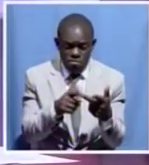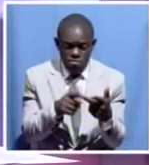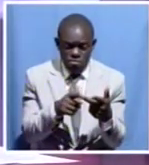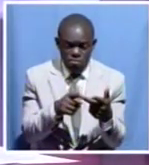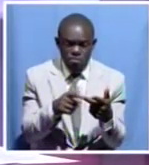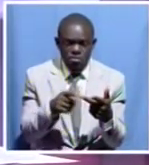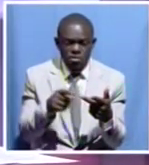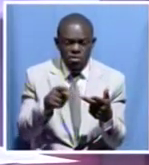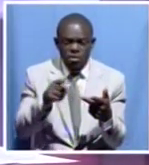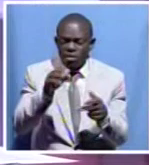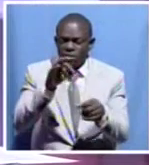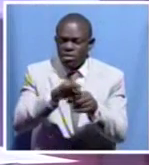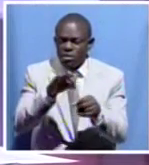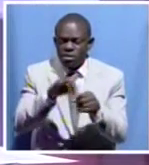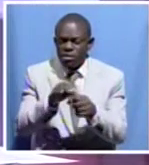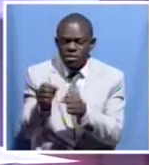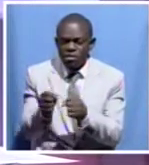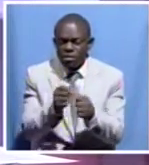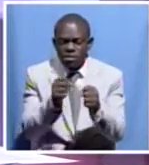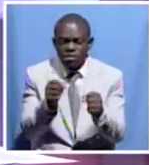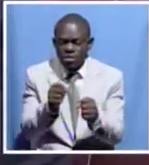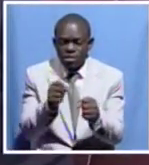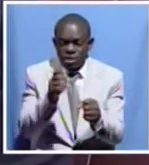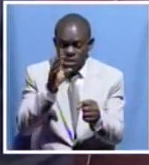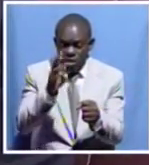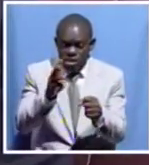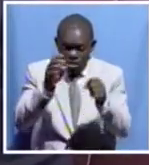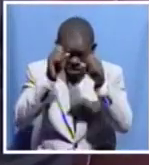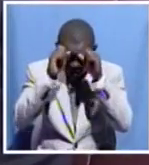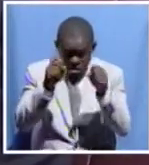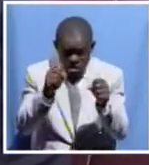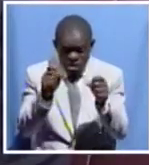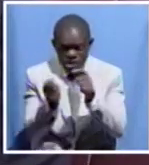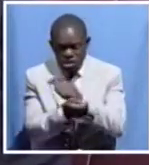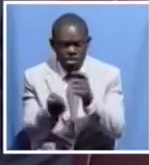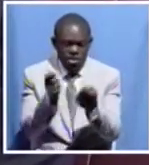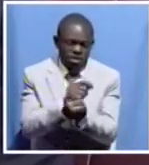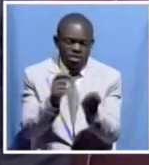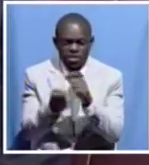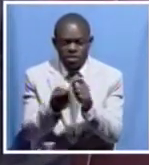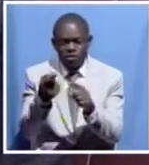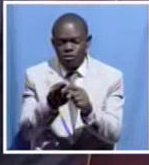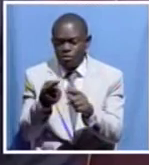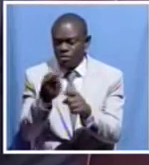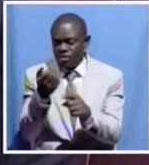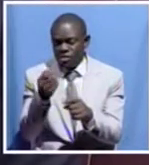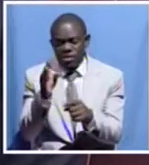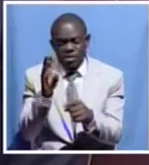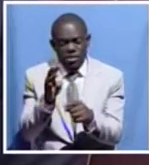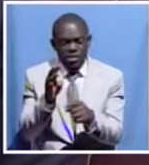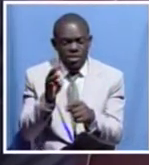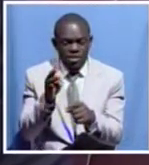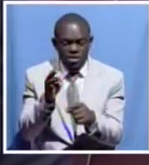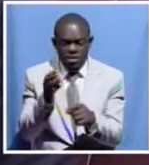of an electoral system that has seen 6 presidents since independence get